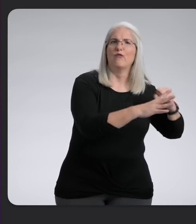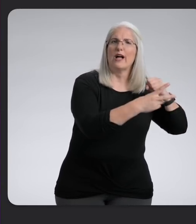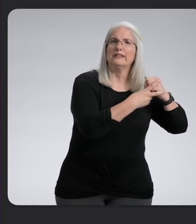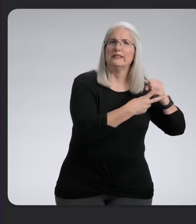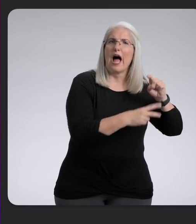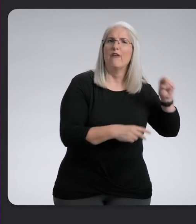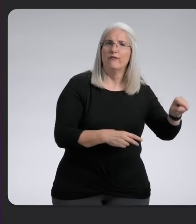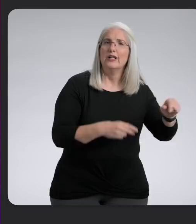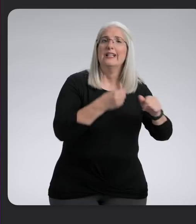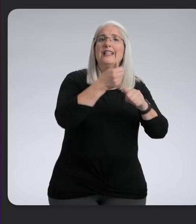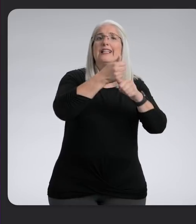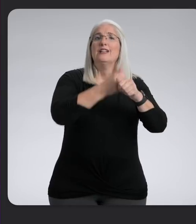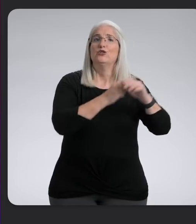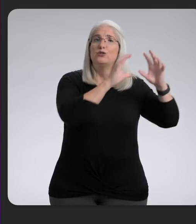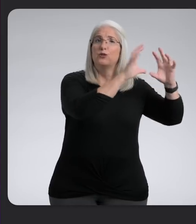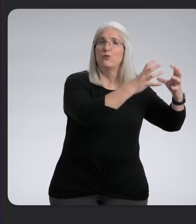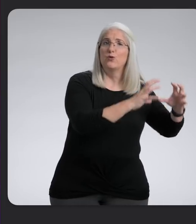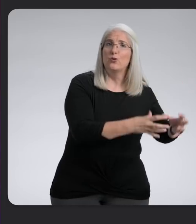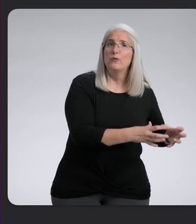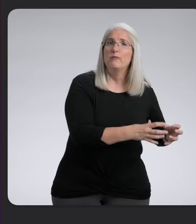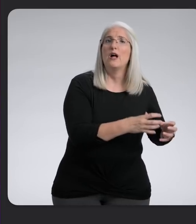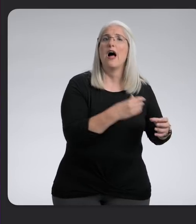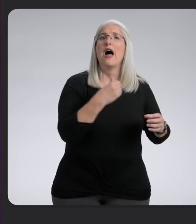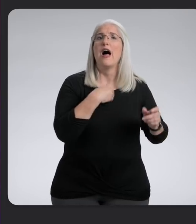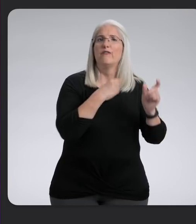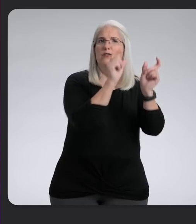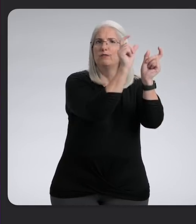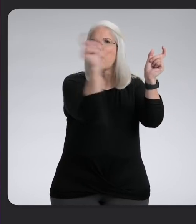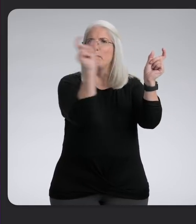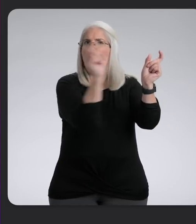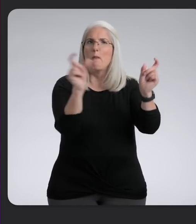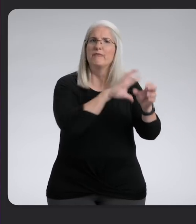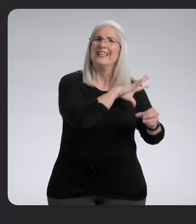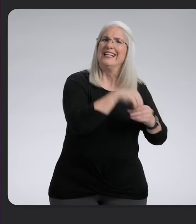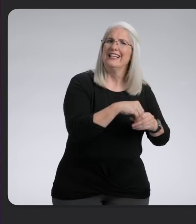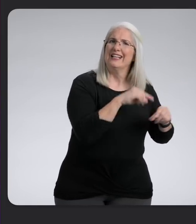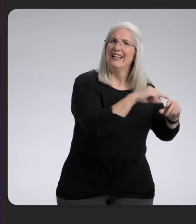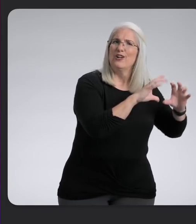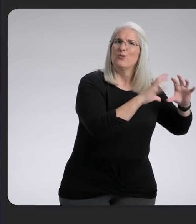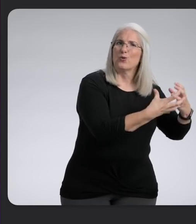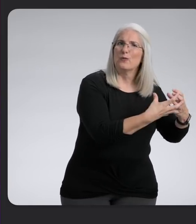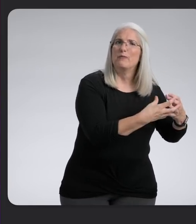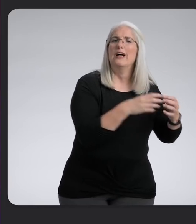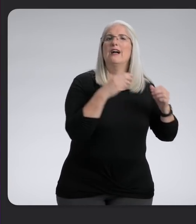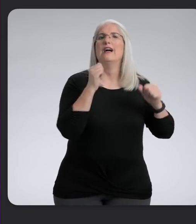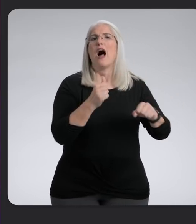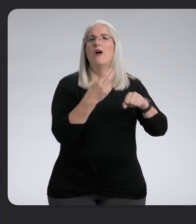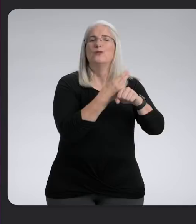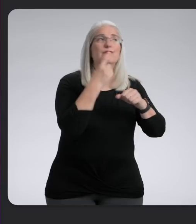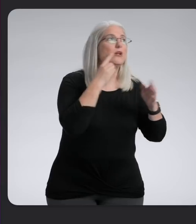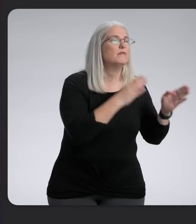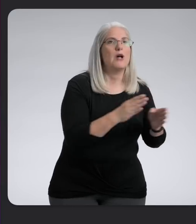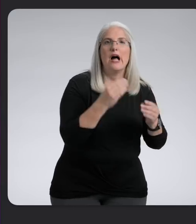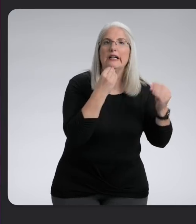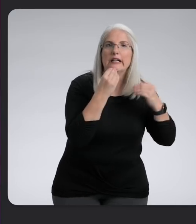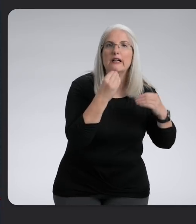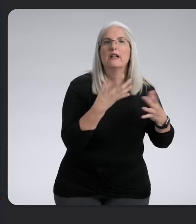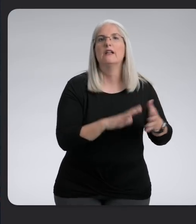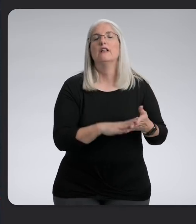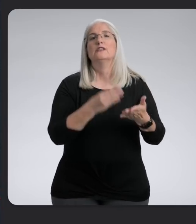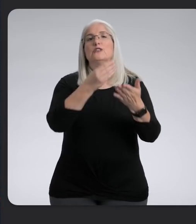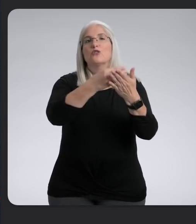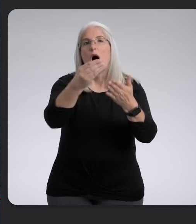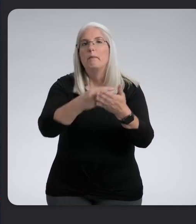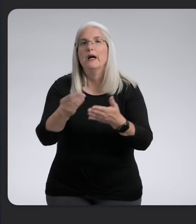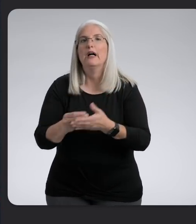set of tabs. I use them for meal planning, for news, and for gift shopping. Here